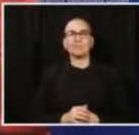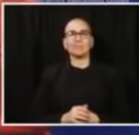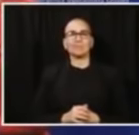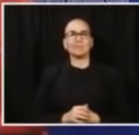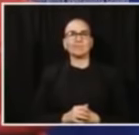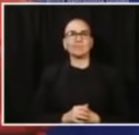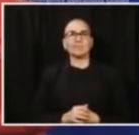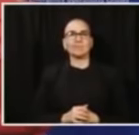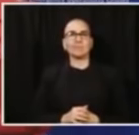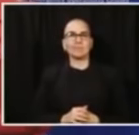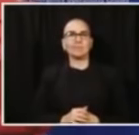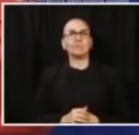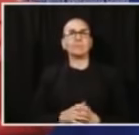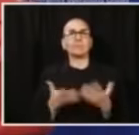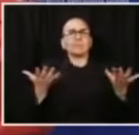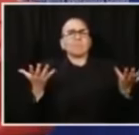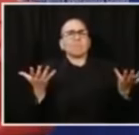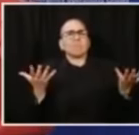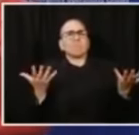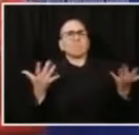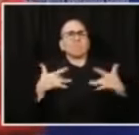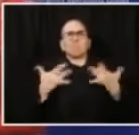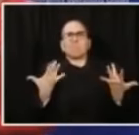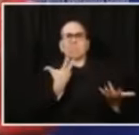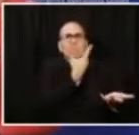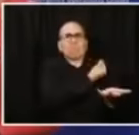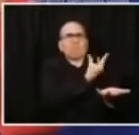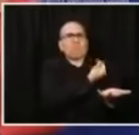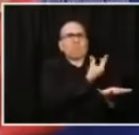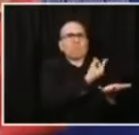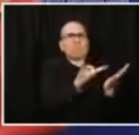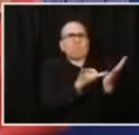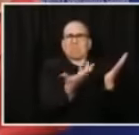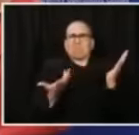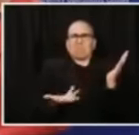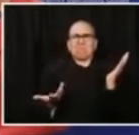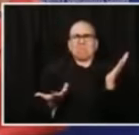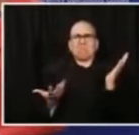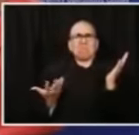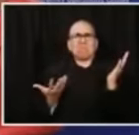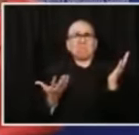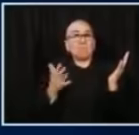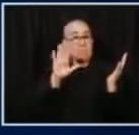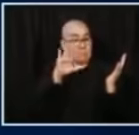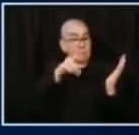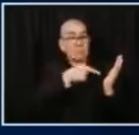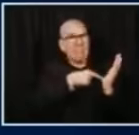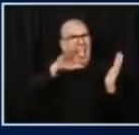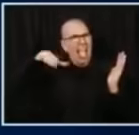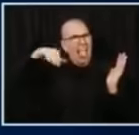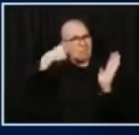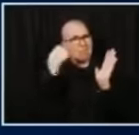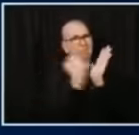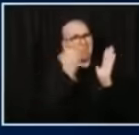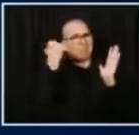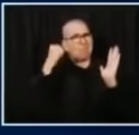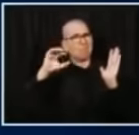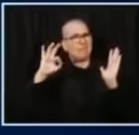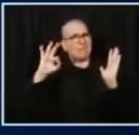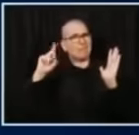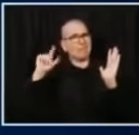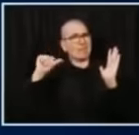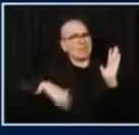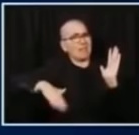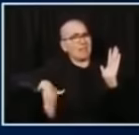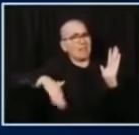Even though these vaccines have not yet received official approval, there is still a lot that we know about the vaccines. Both Pfizer